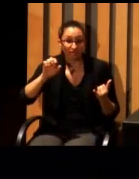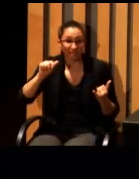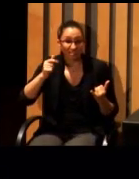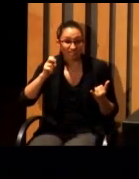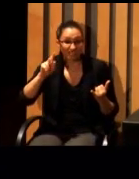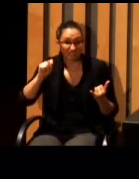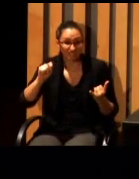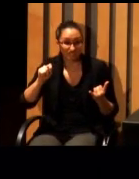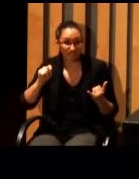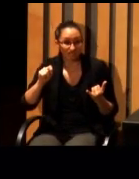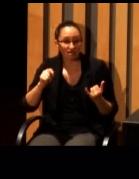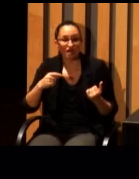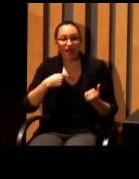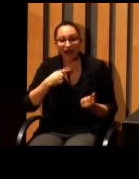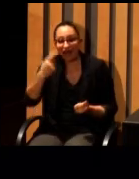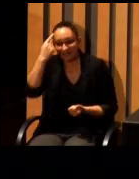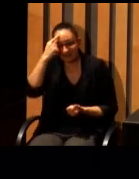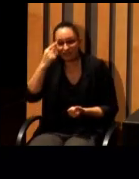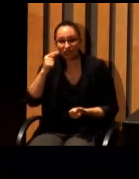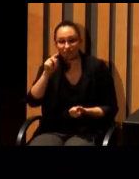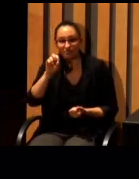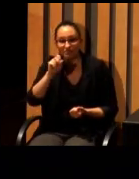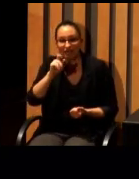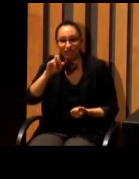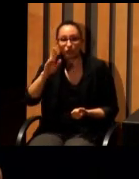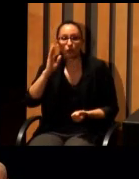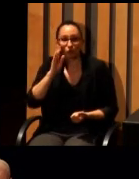he will begin to look at the issue differently.